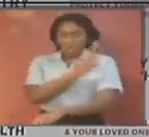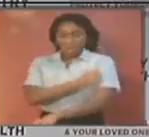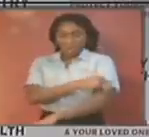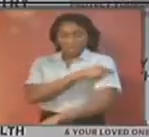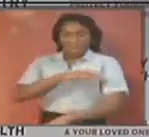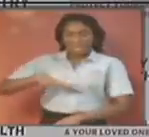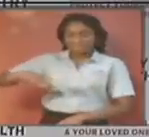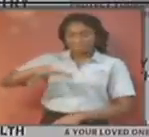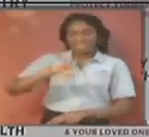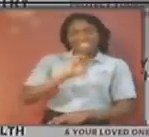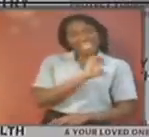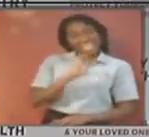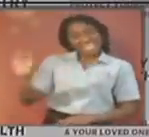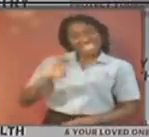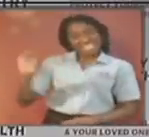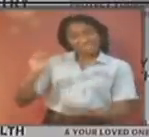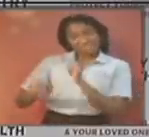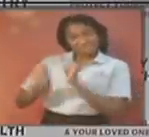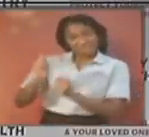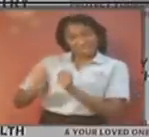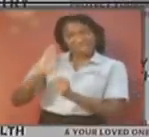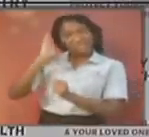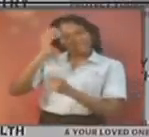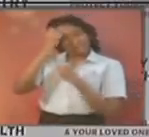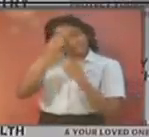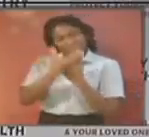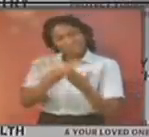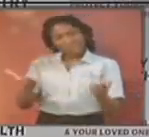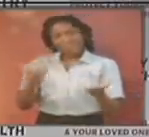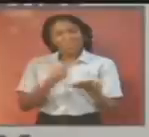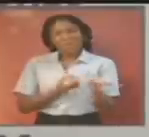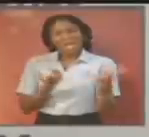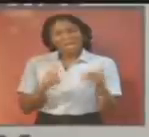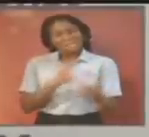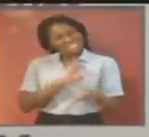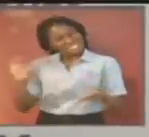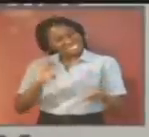an update of what's happening in his neck of the woods.